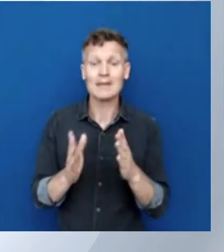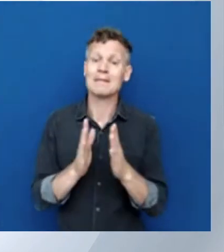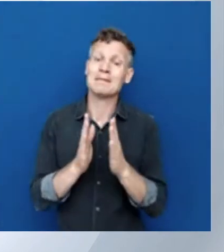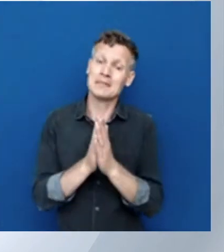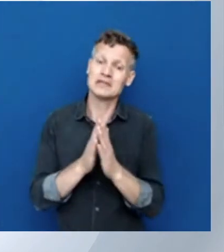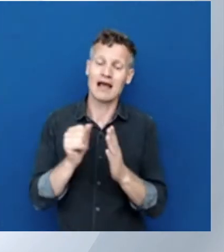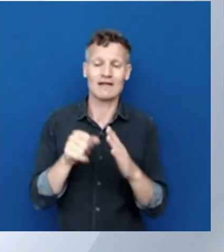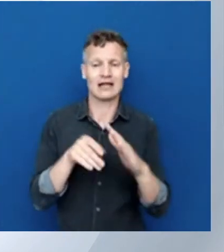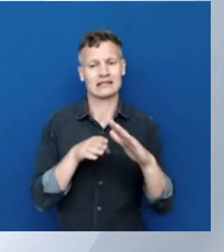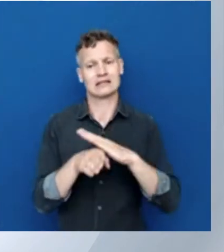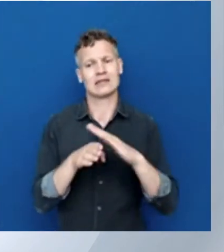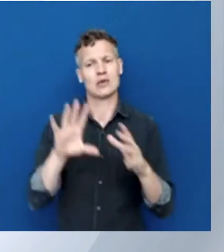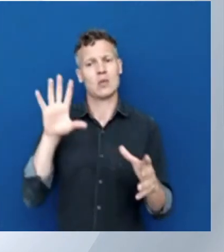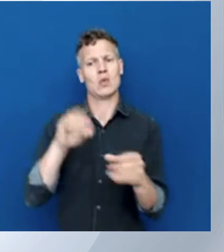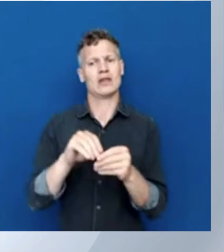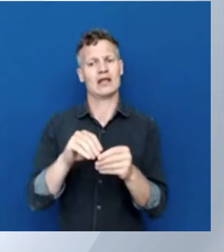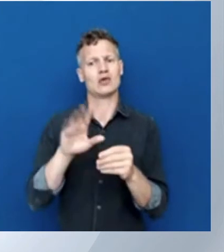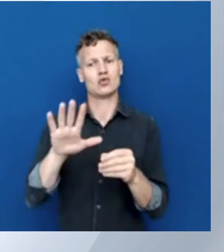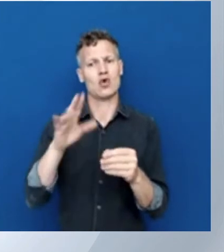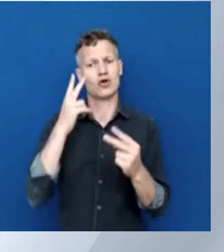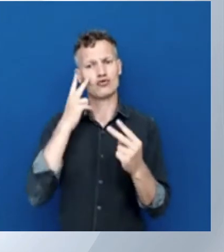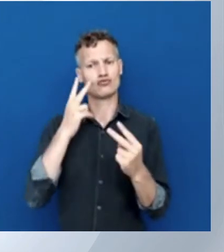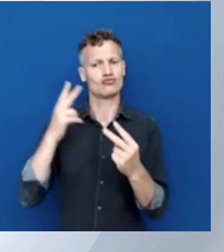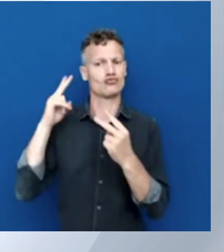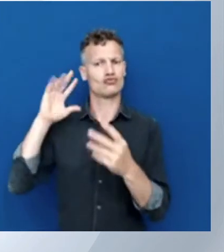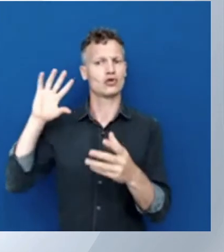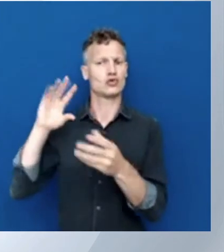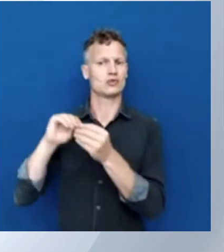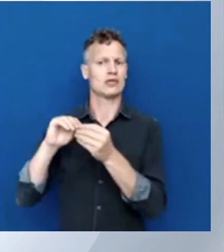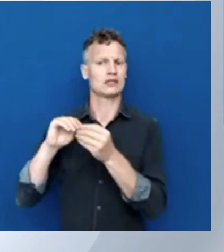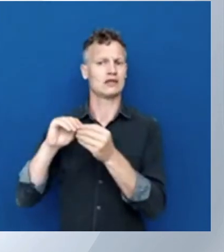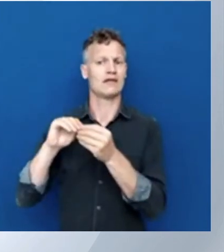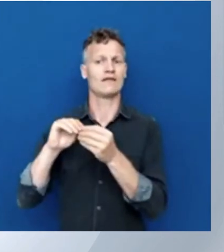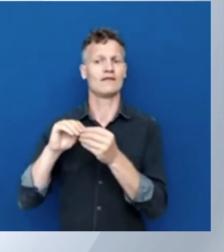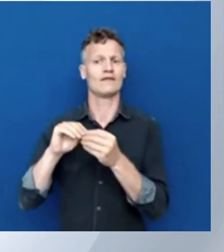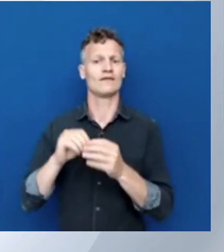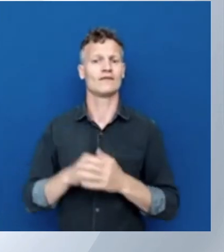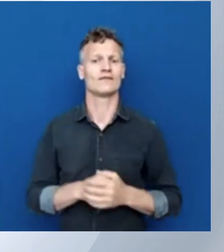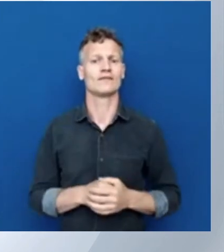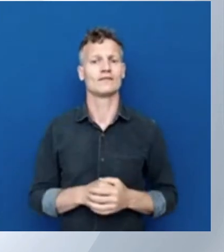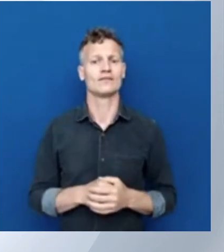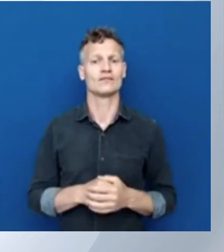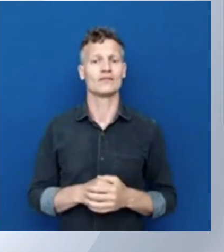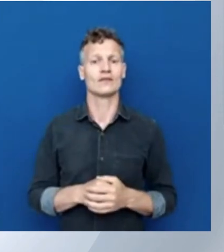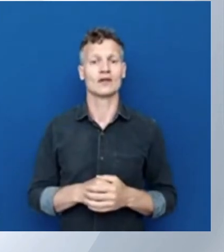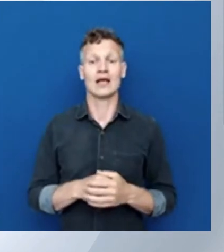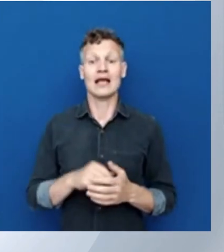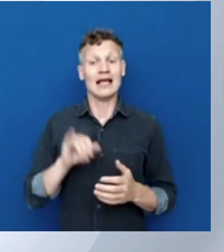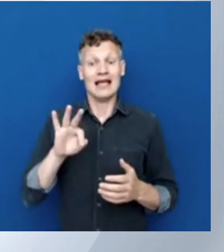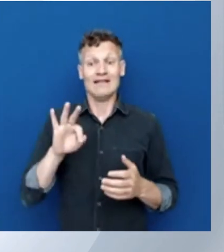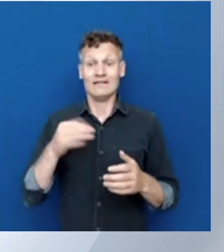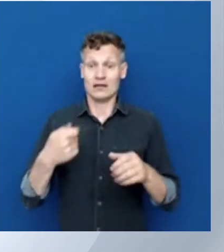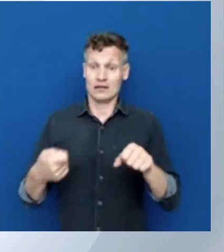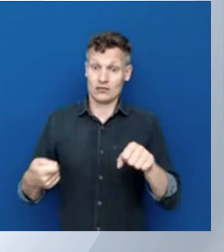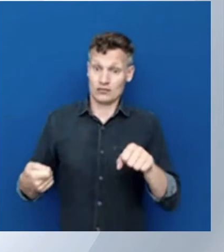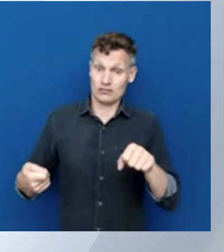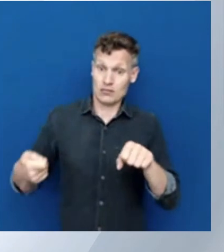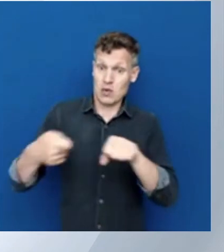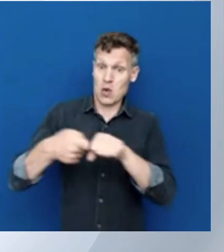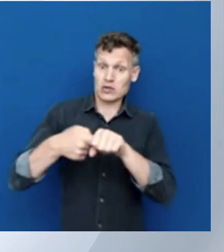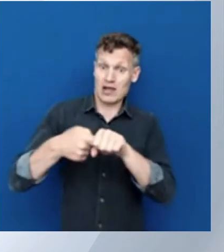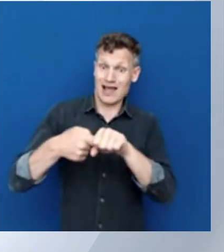and finally, go from a bolt-on design using the wrong tool for the right job to be able